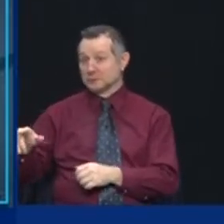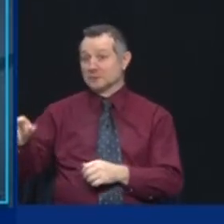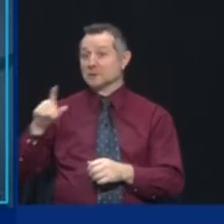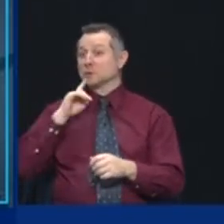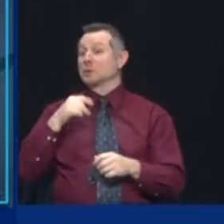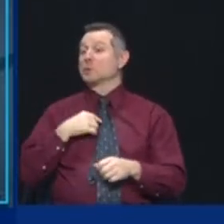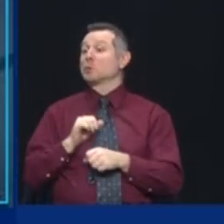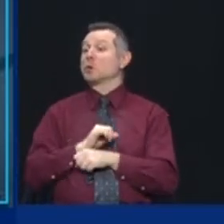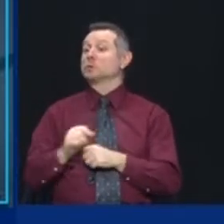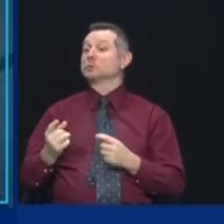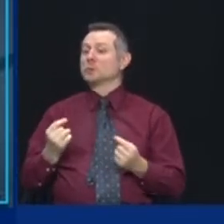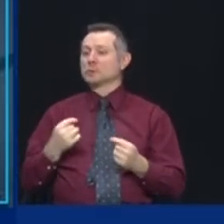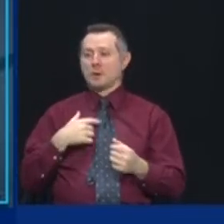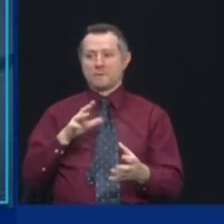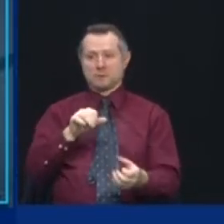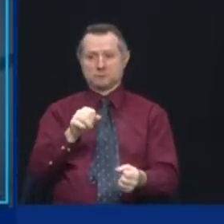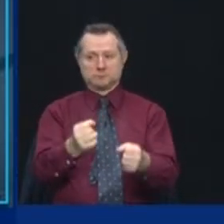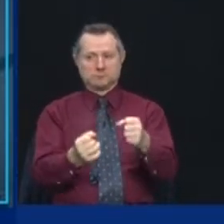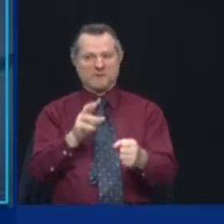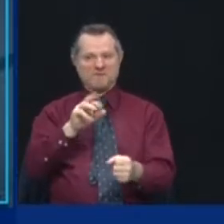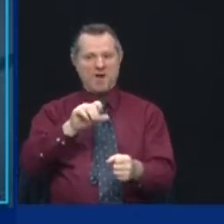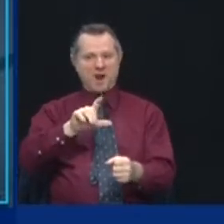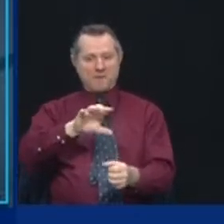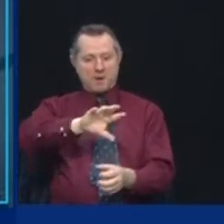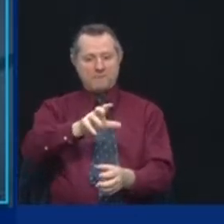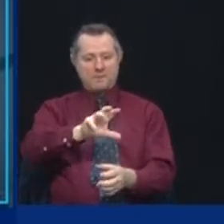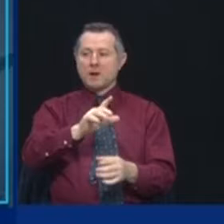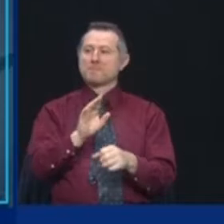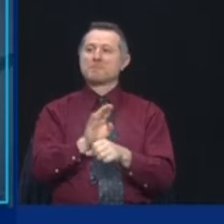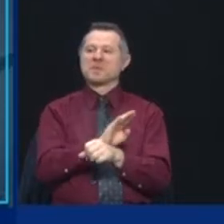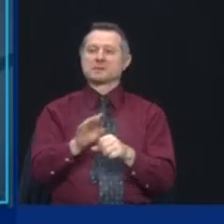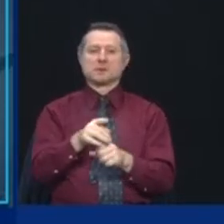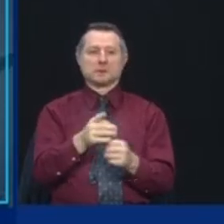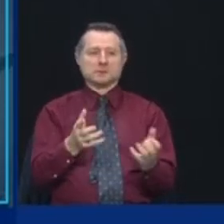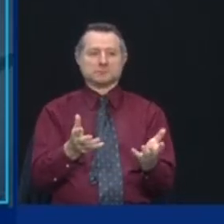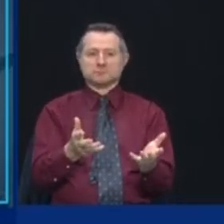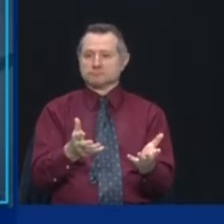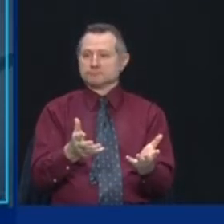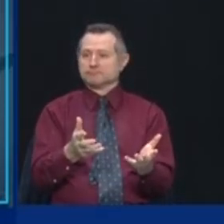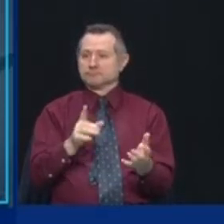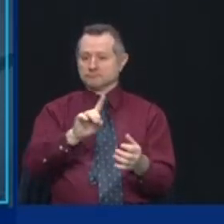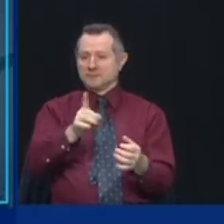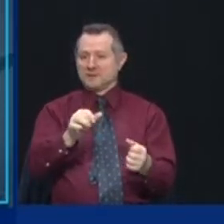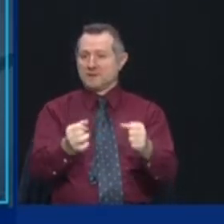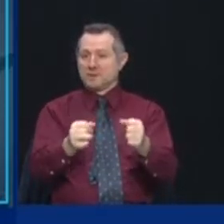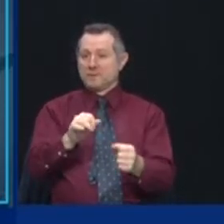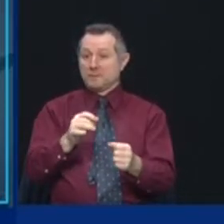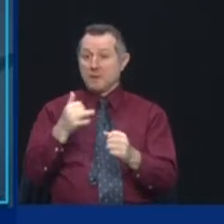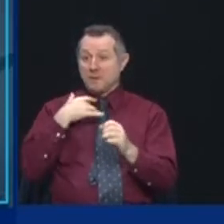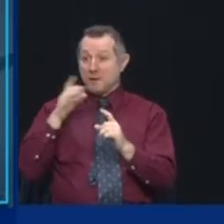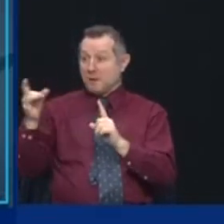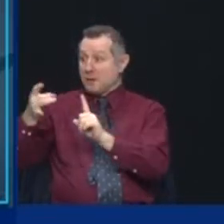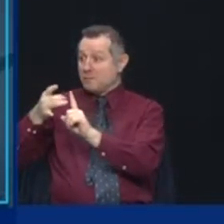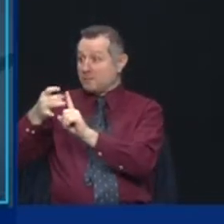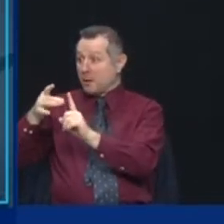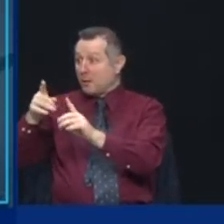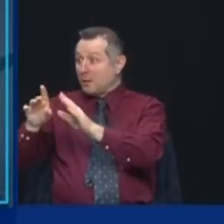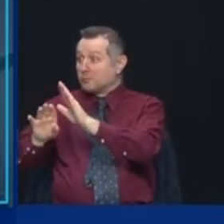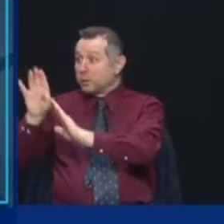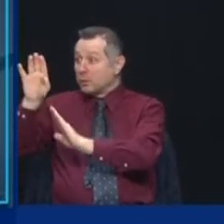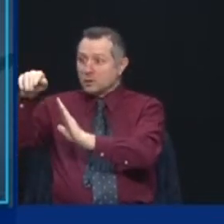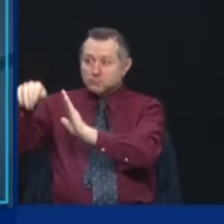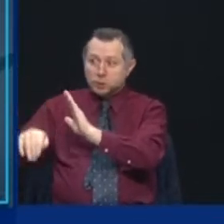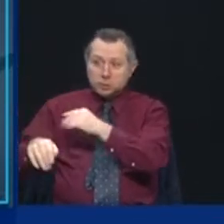governor do? He turns valves. We watch the positivity rate. We watch the hospitalization rate. We watch